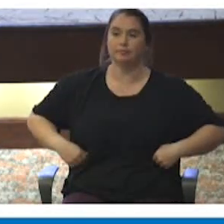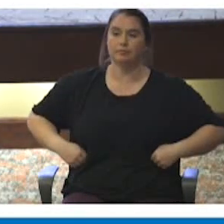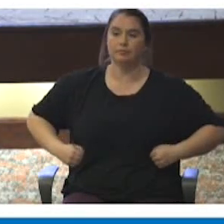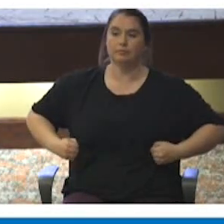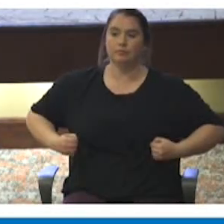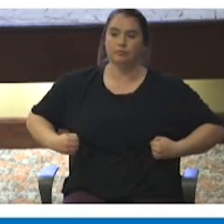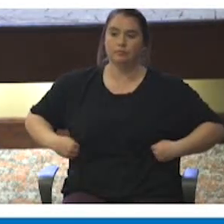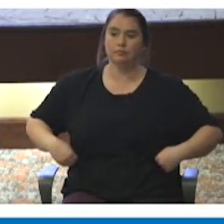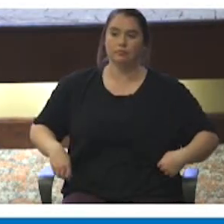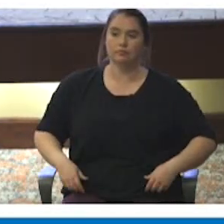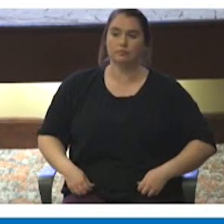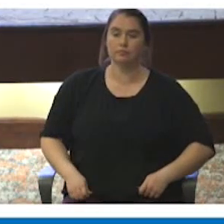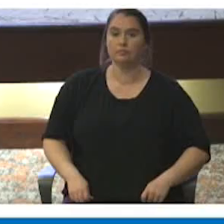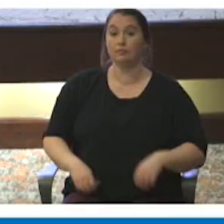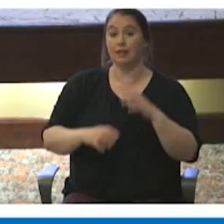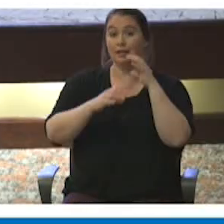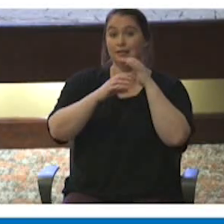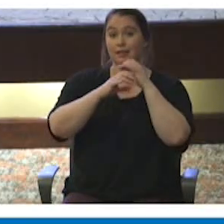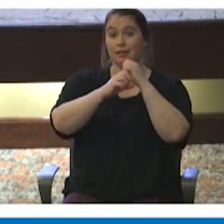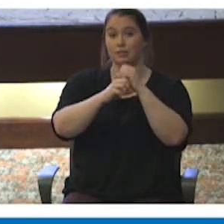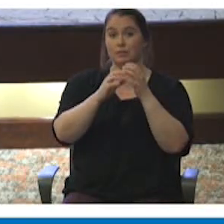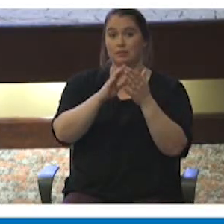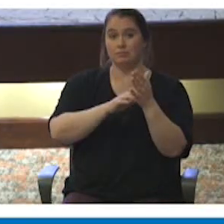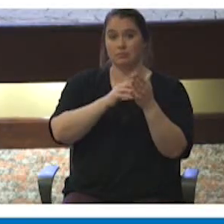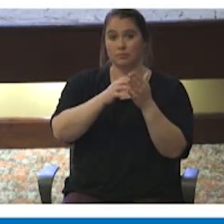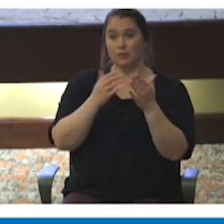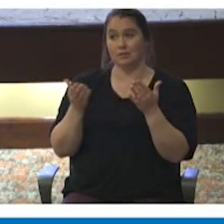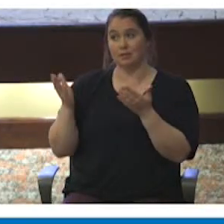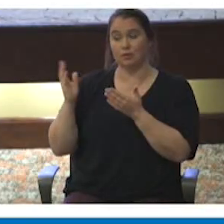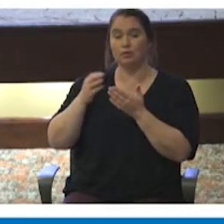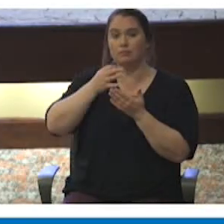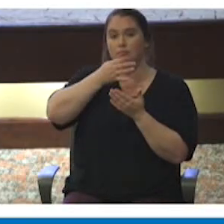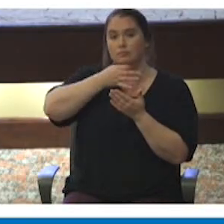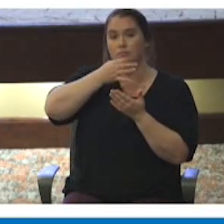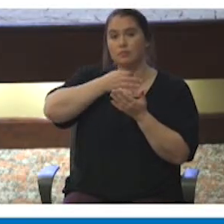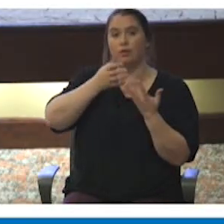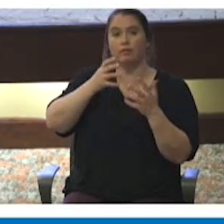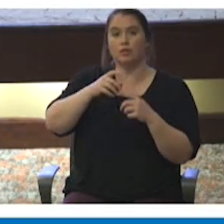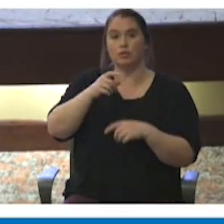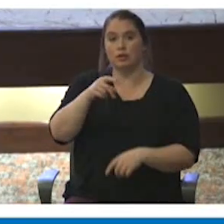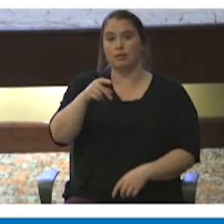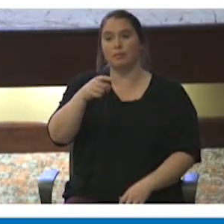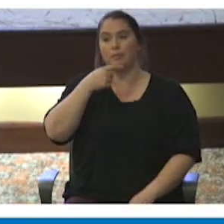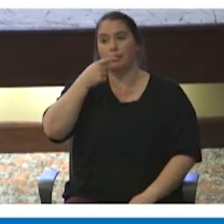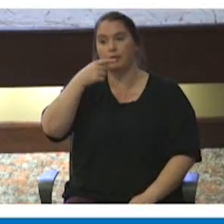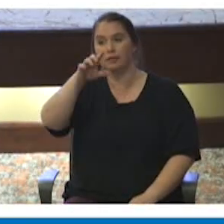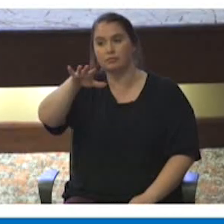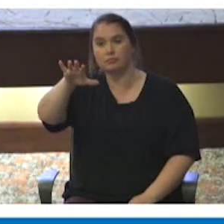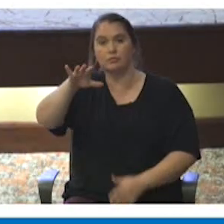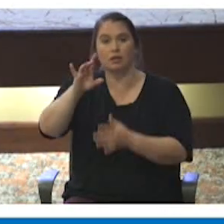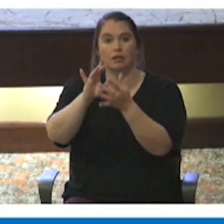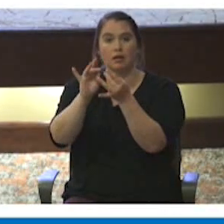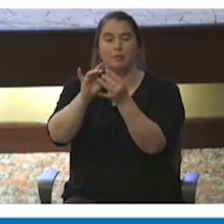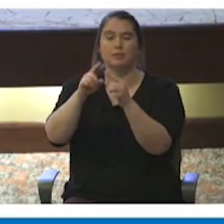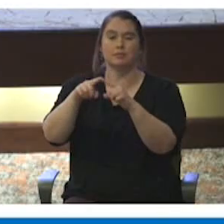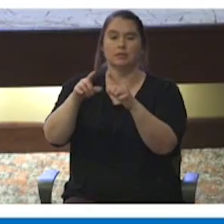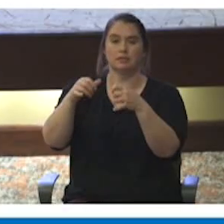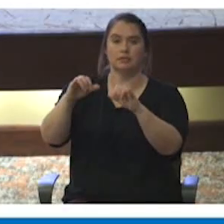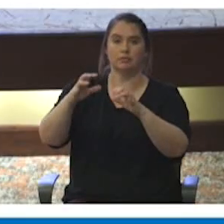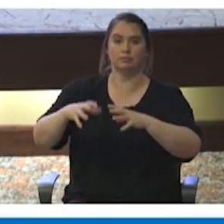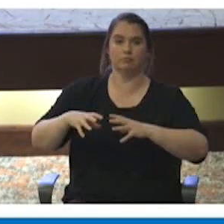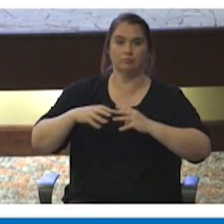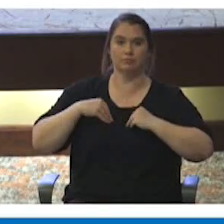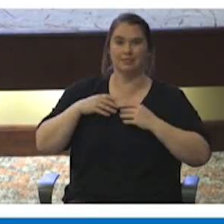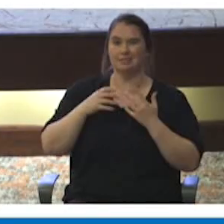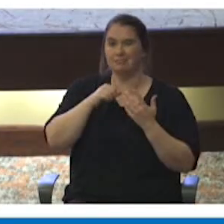schedule is here. This is the stuff that's upcoming. We've already gotten public comment on installment 1, but we're still accepting it because we didn't get very much